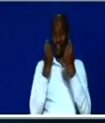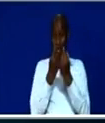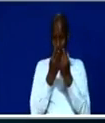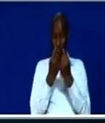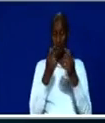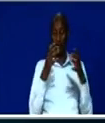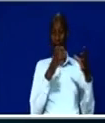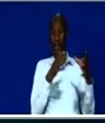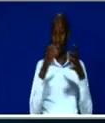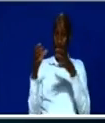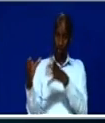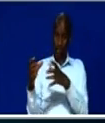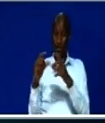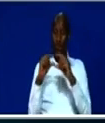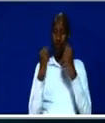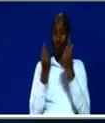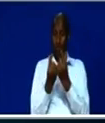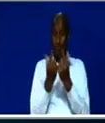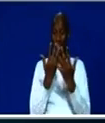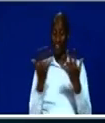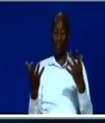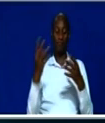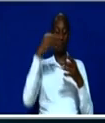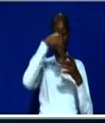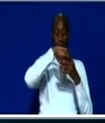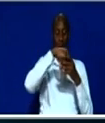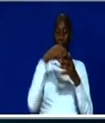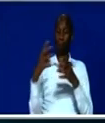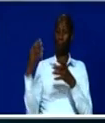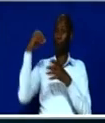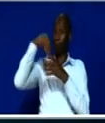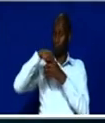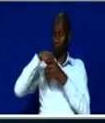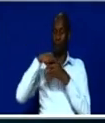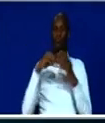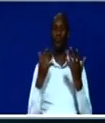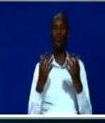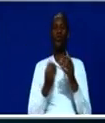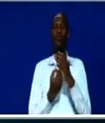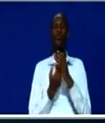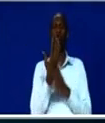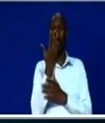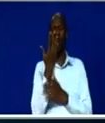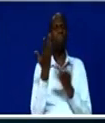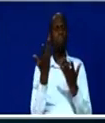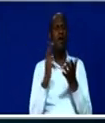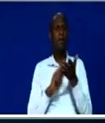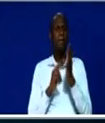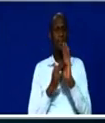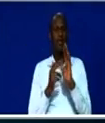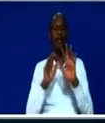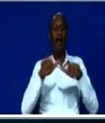Category or group that an item belongs to. And then we have grown. To grow means to